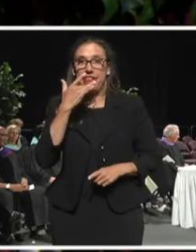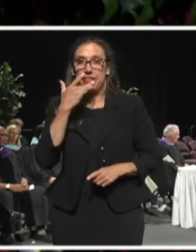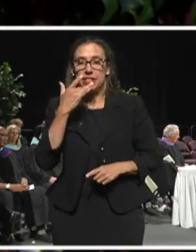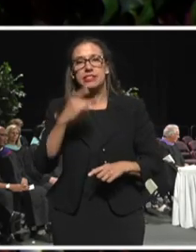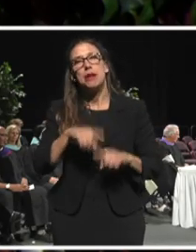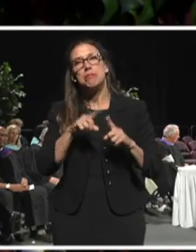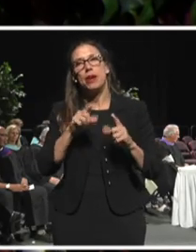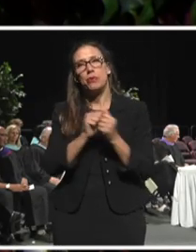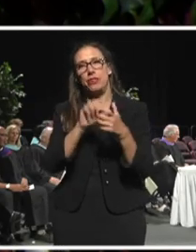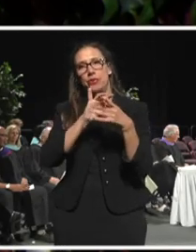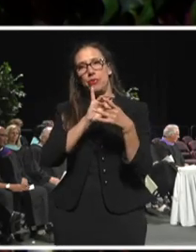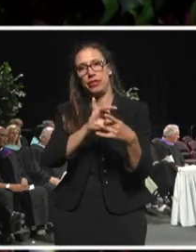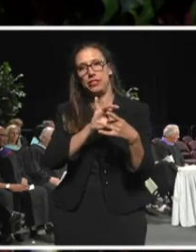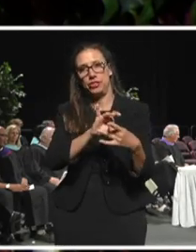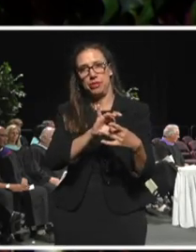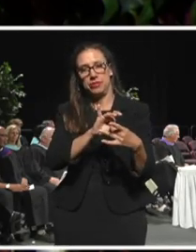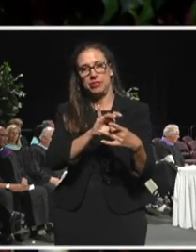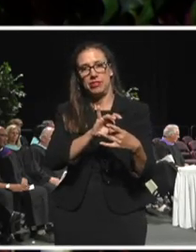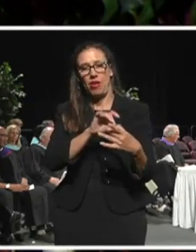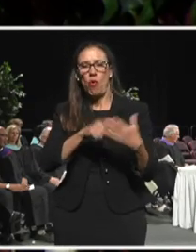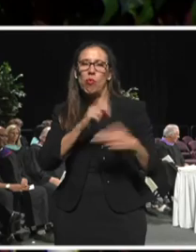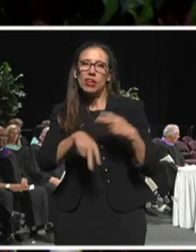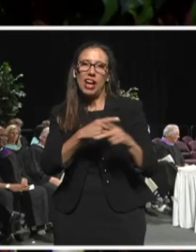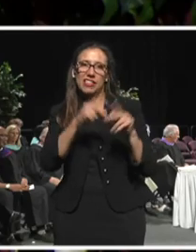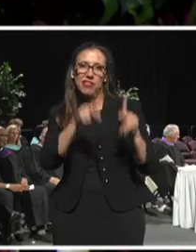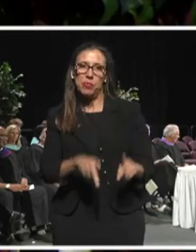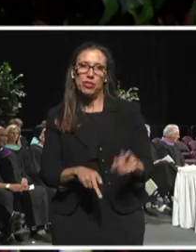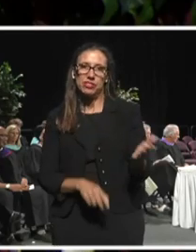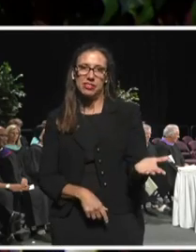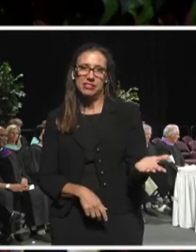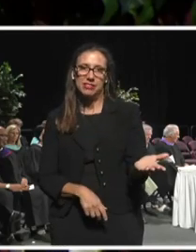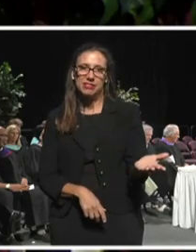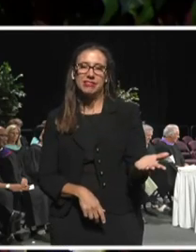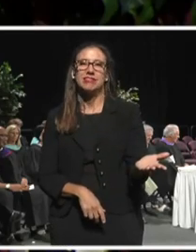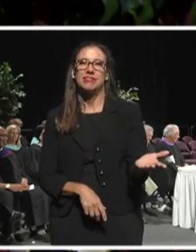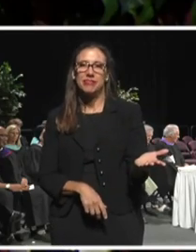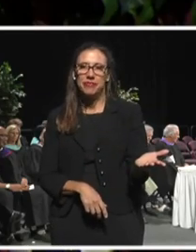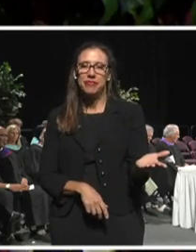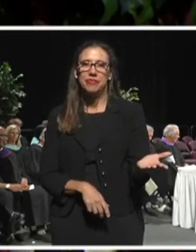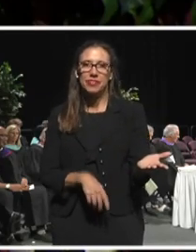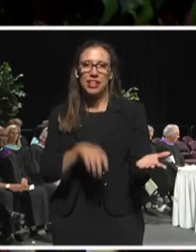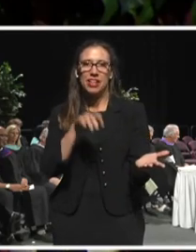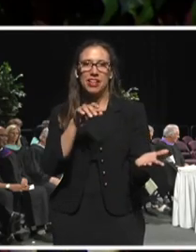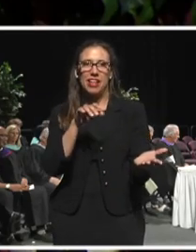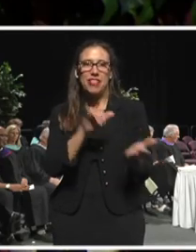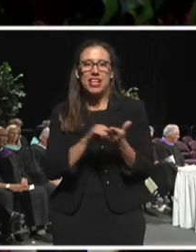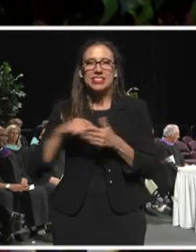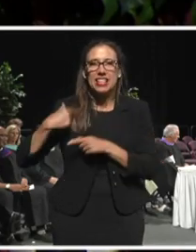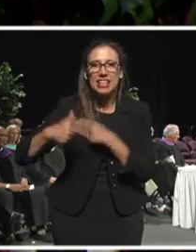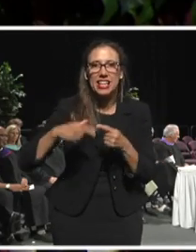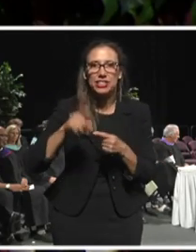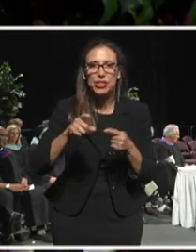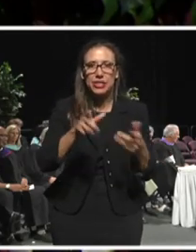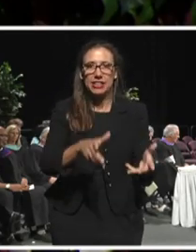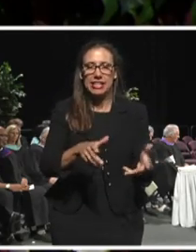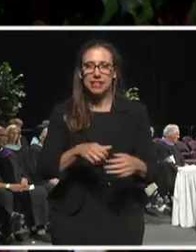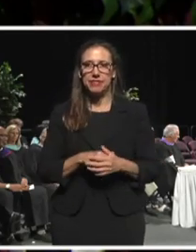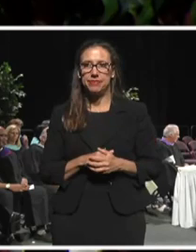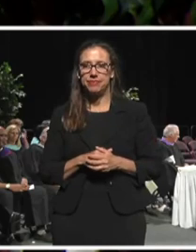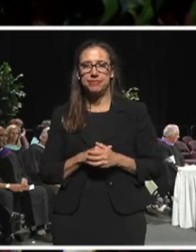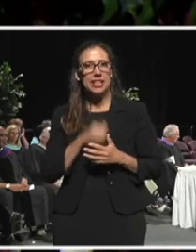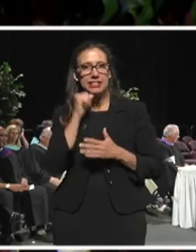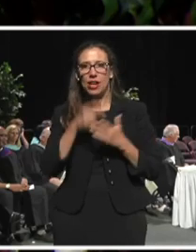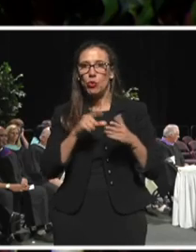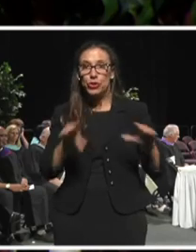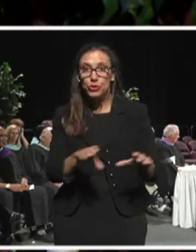but by our relationships, the kind of person you were. These are the legacies, the kind we must leave. Because at the end of the day, it's not what we